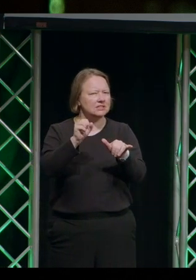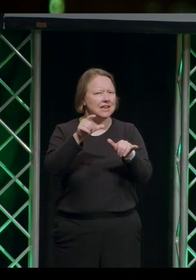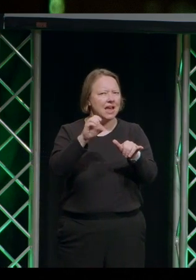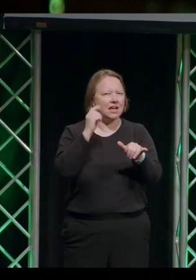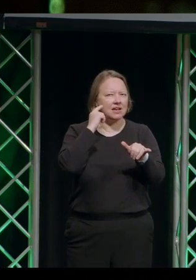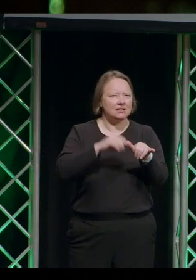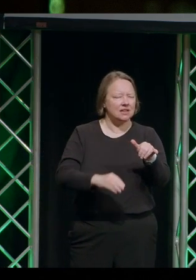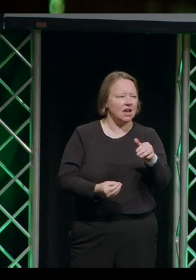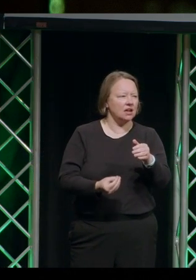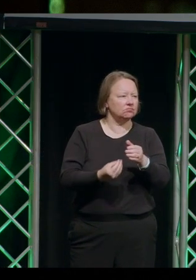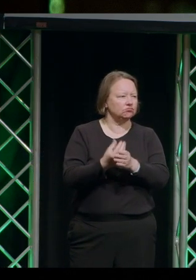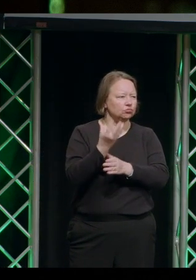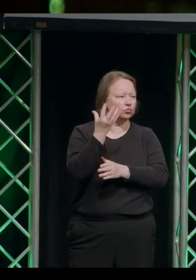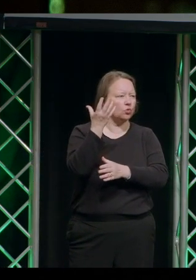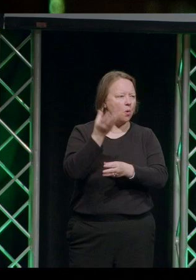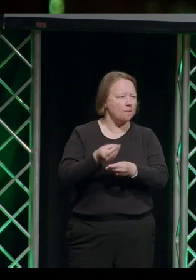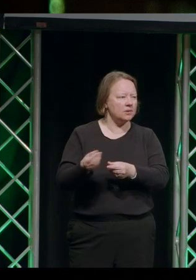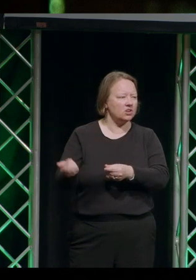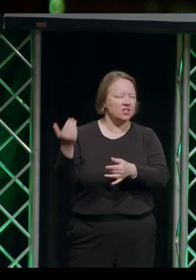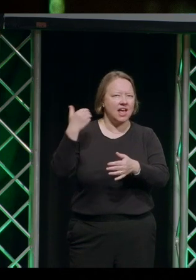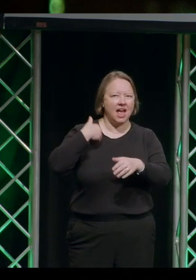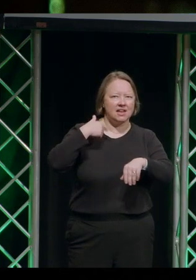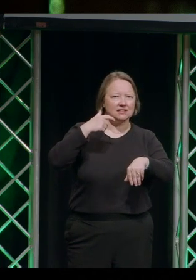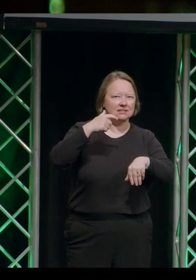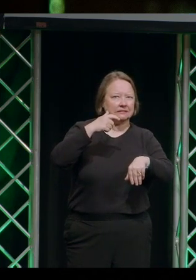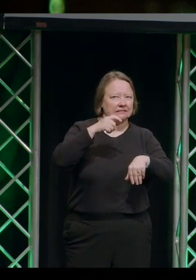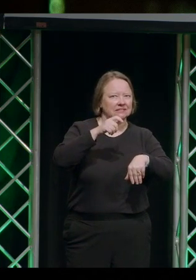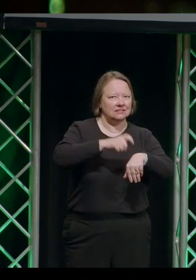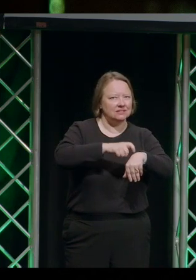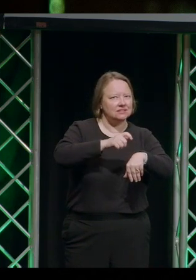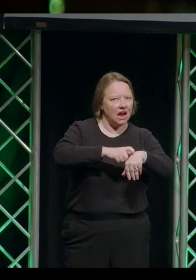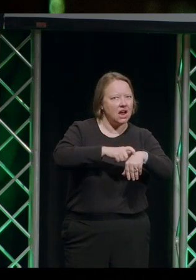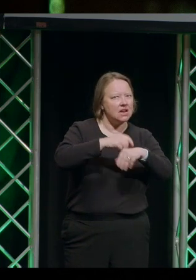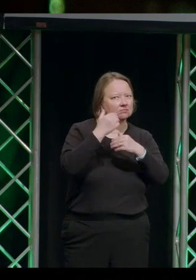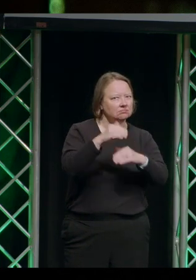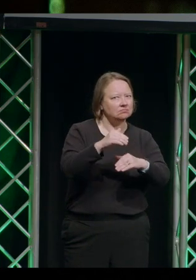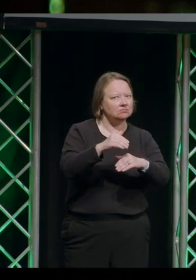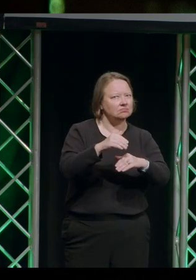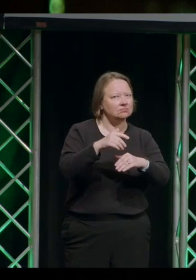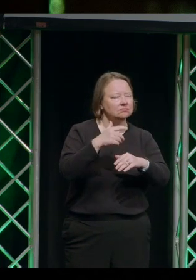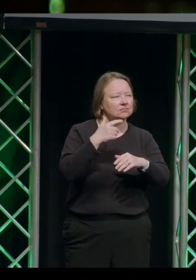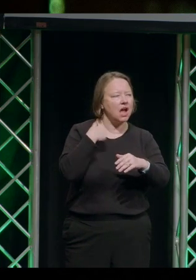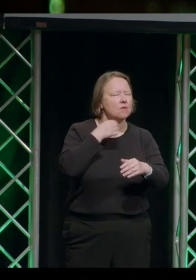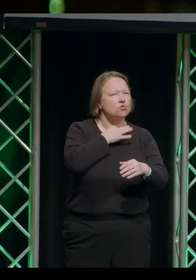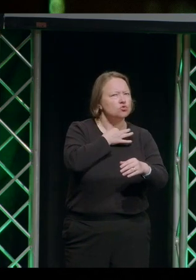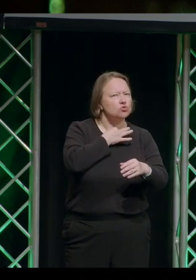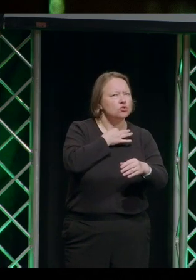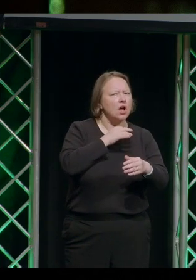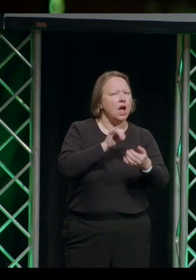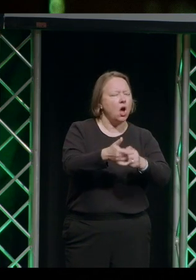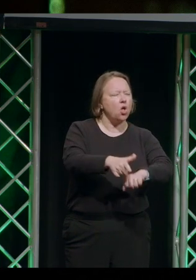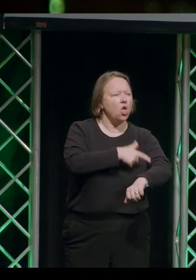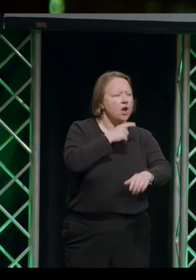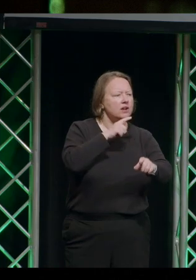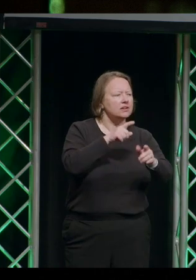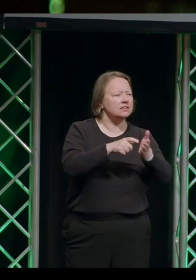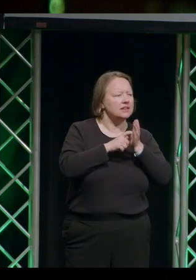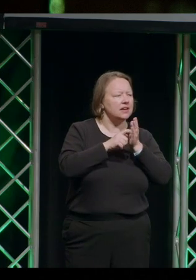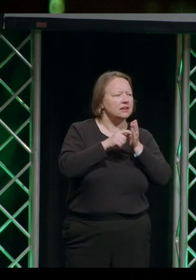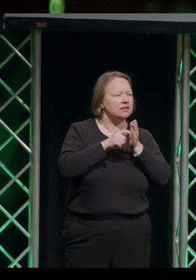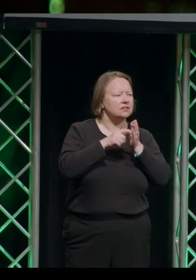material that has a time dynamic. I'm curious of how long it takes, how the bioreactors